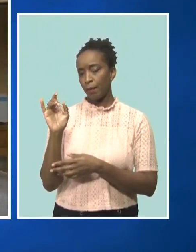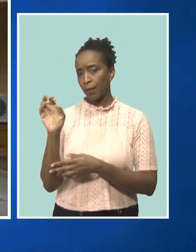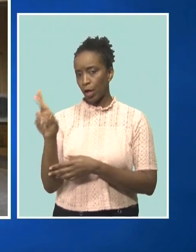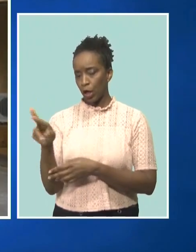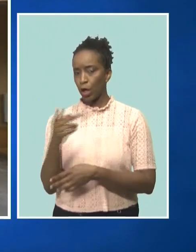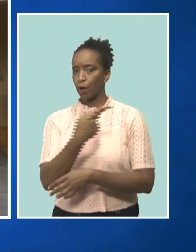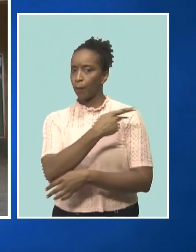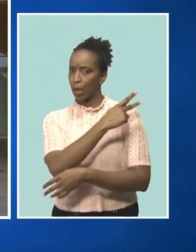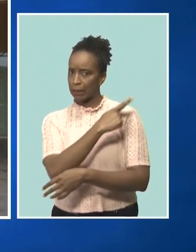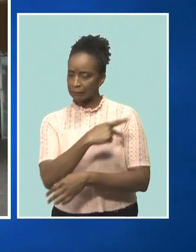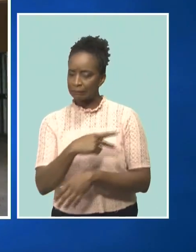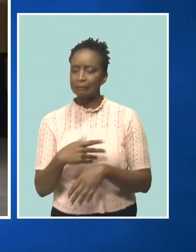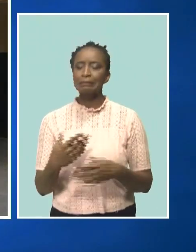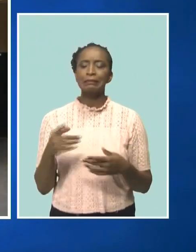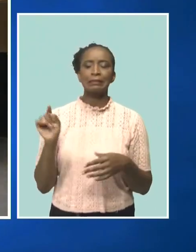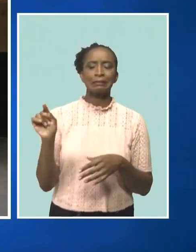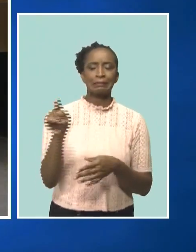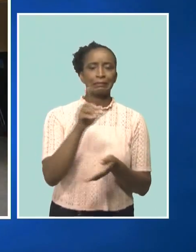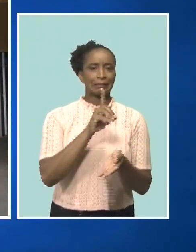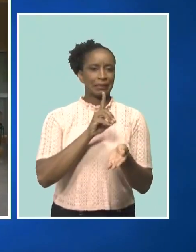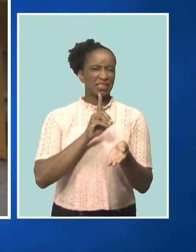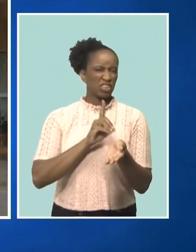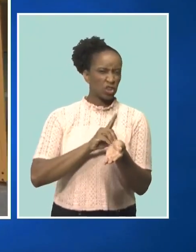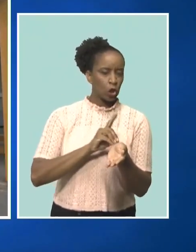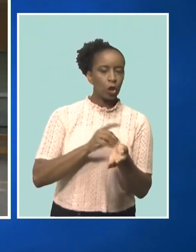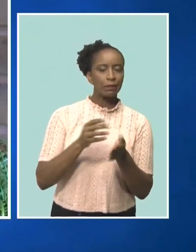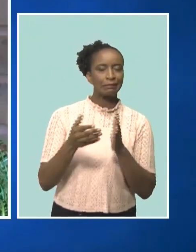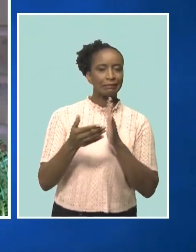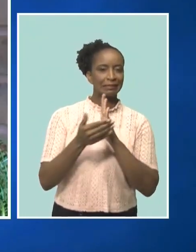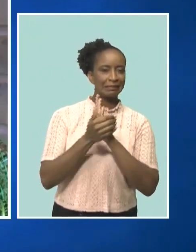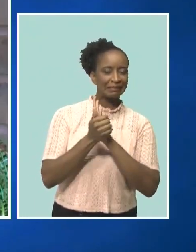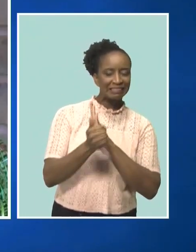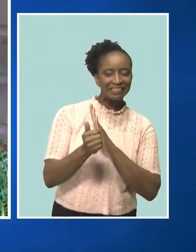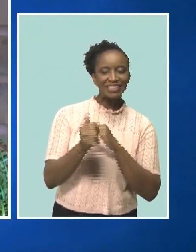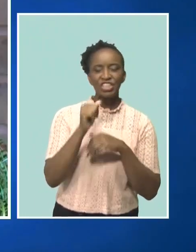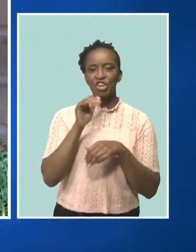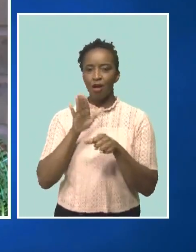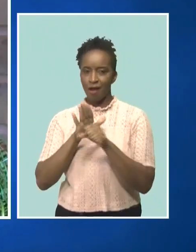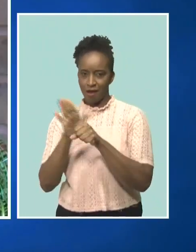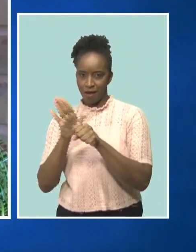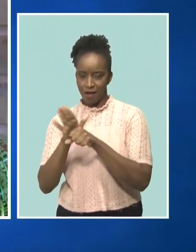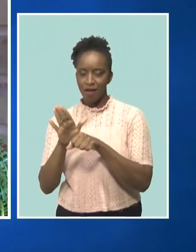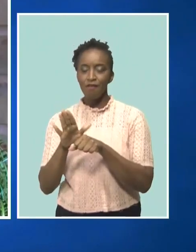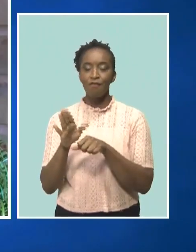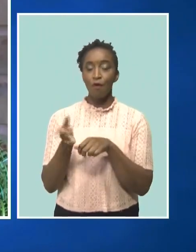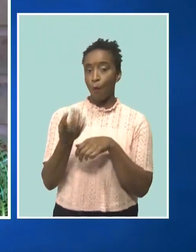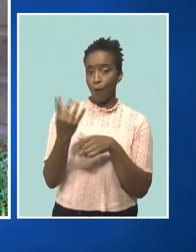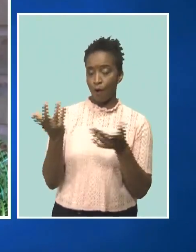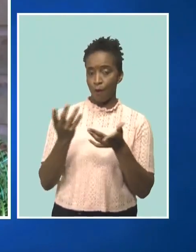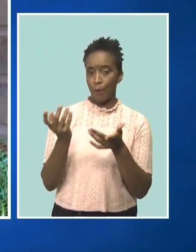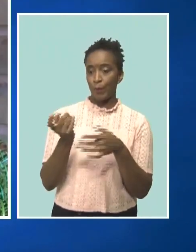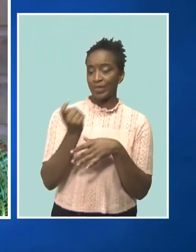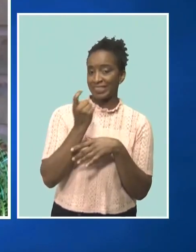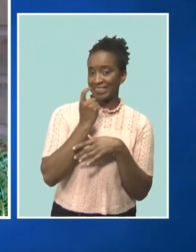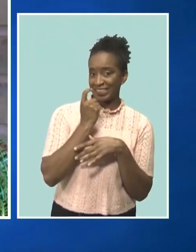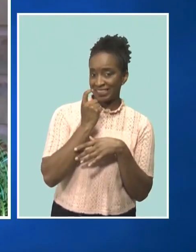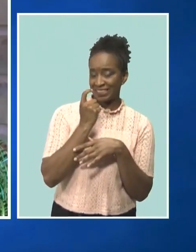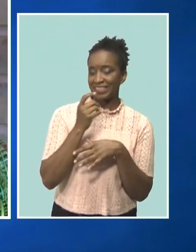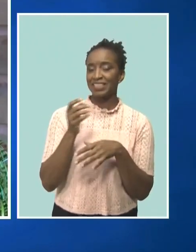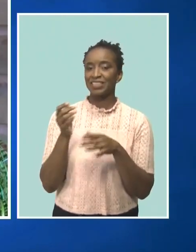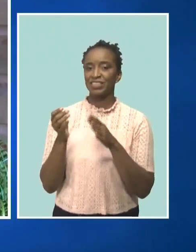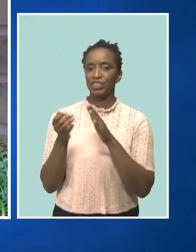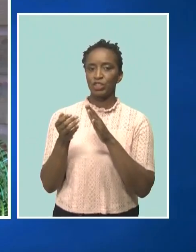predominantly in dental auxiliaries. That's largely also because the training program, which used to be available in Jamaica, has